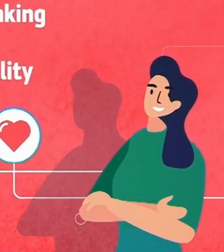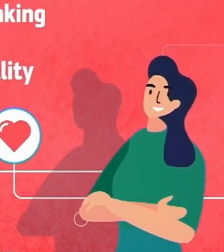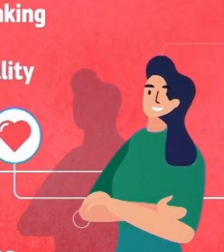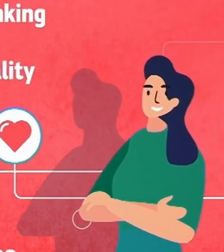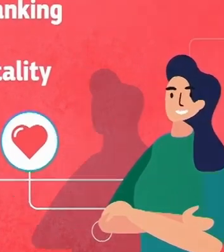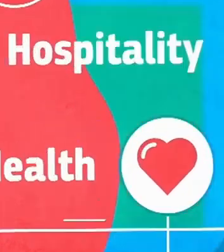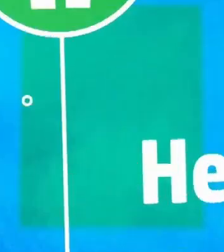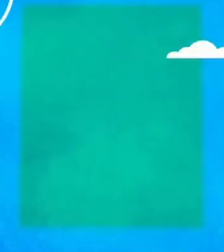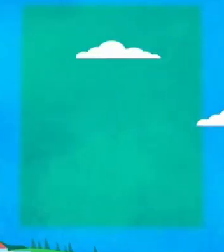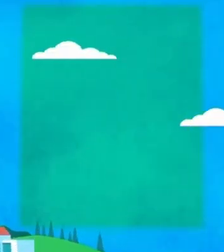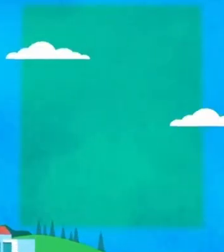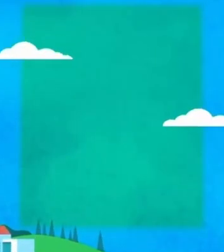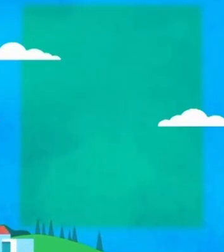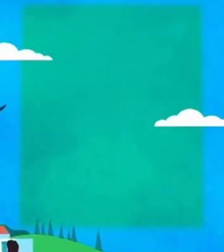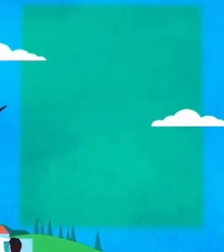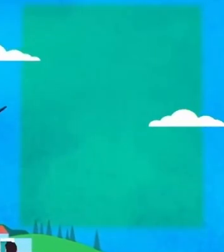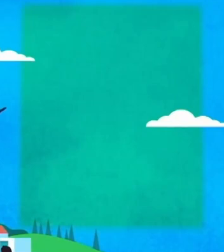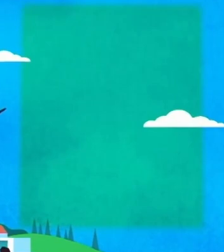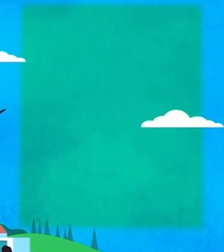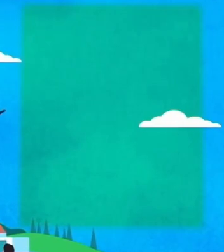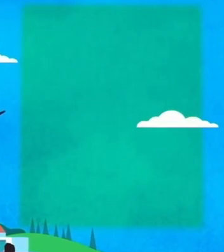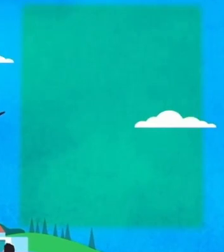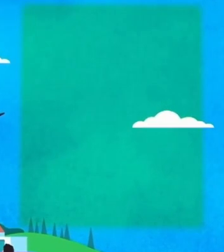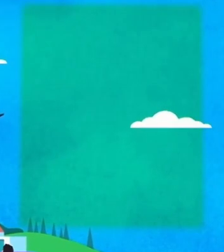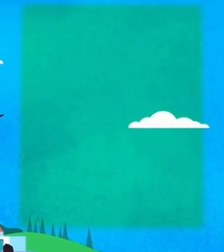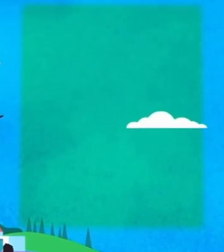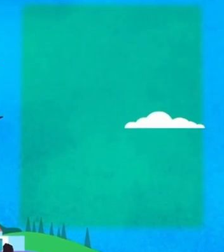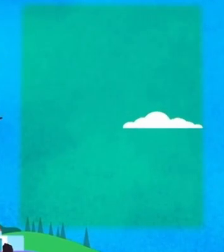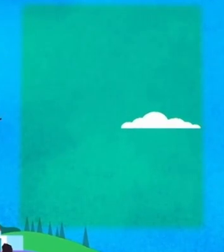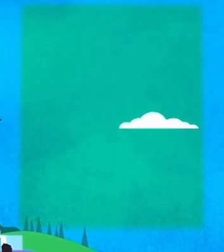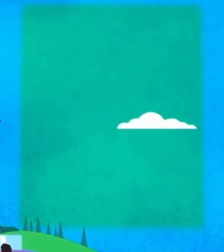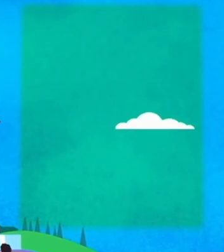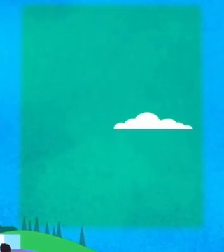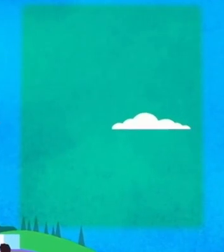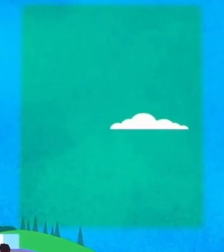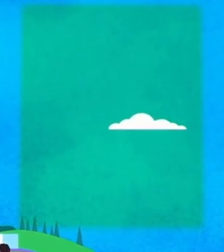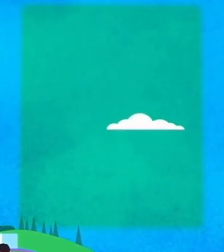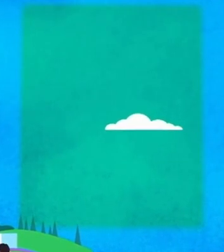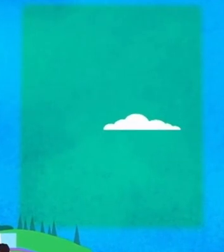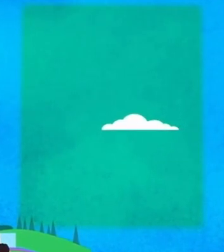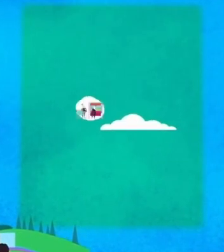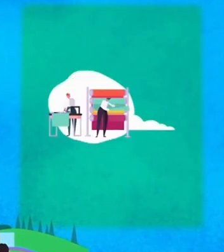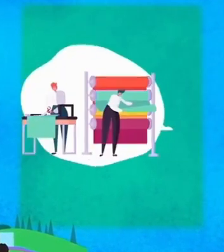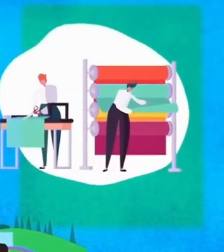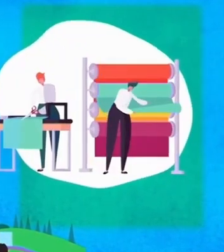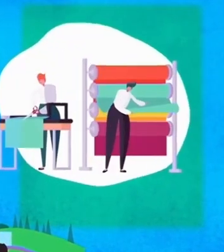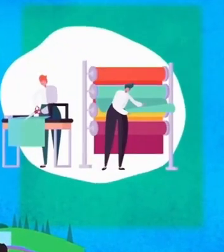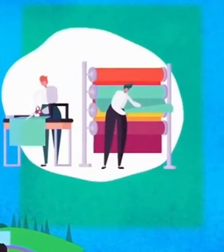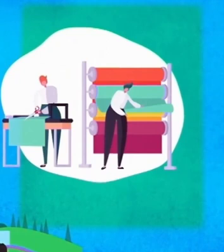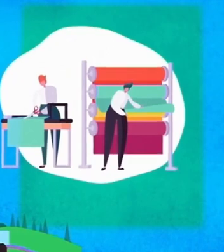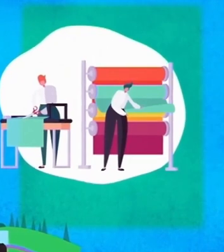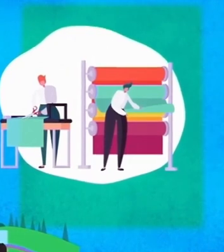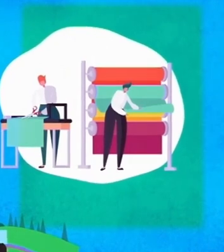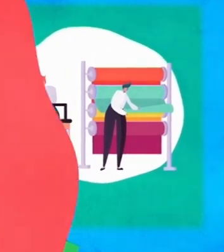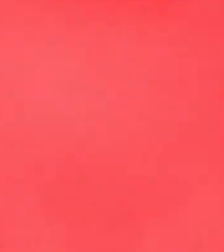all sectors. Organizations include cooperatives, associations, mutual benefit societies, foundations, and